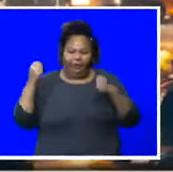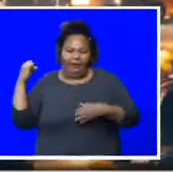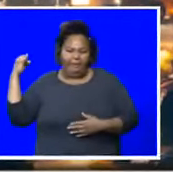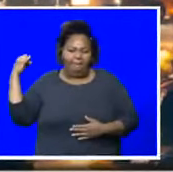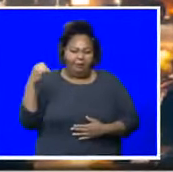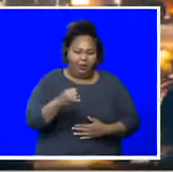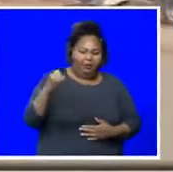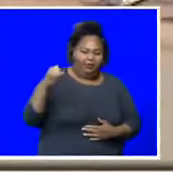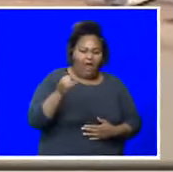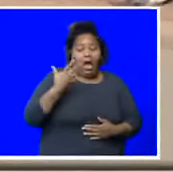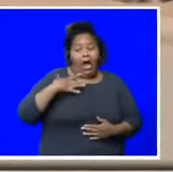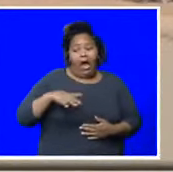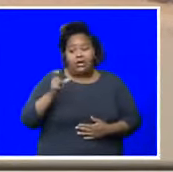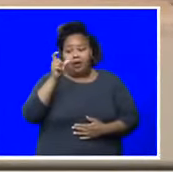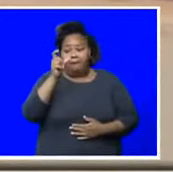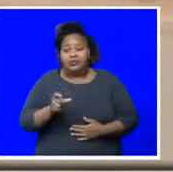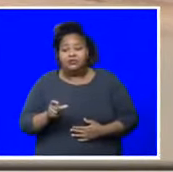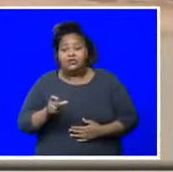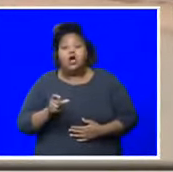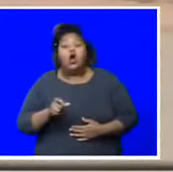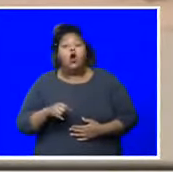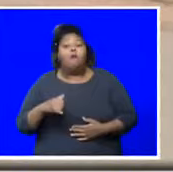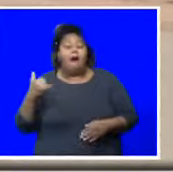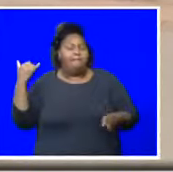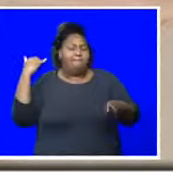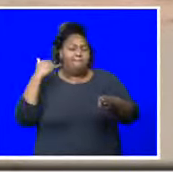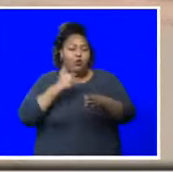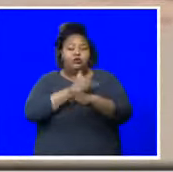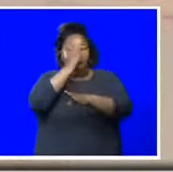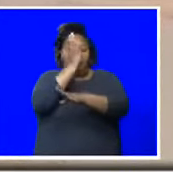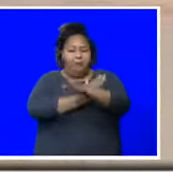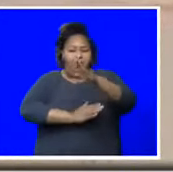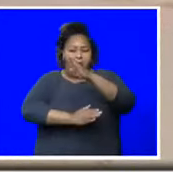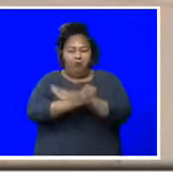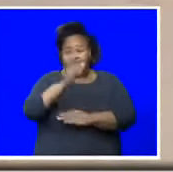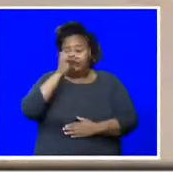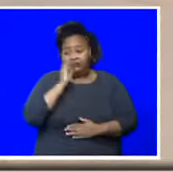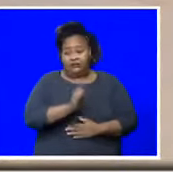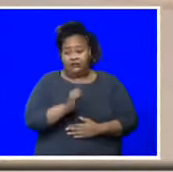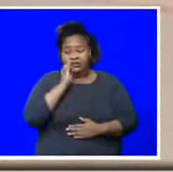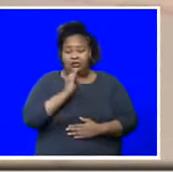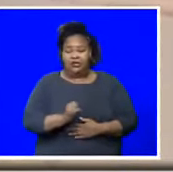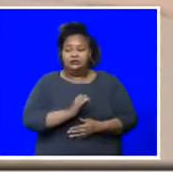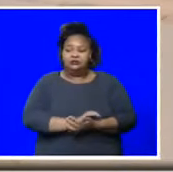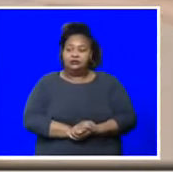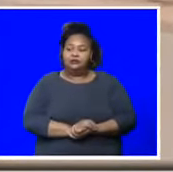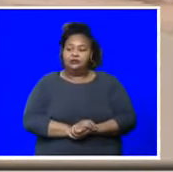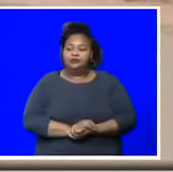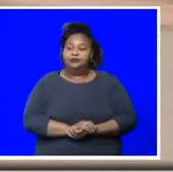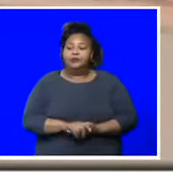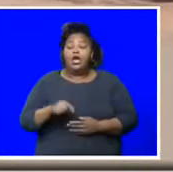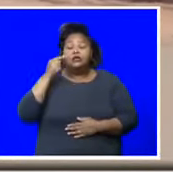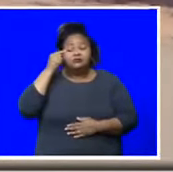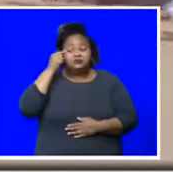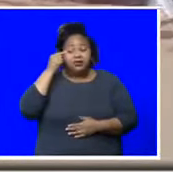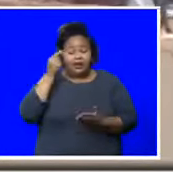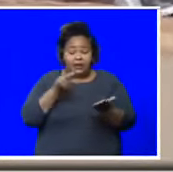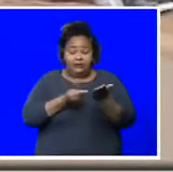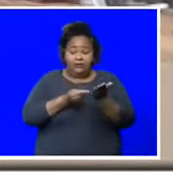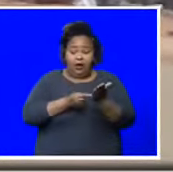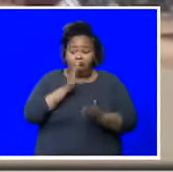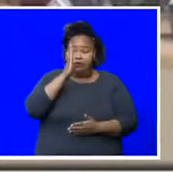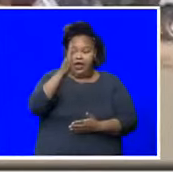lesibucayi. Busuku bekutijabulisa ngetinatho kulenye tindzawo tekutijabulisa edolobheni lasesipiki kuphethe ngokuthi